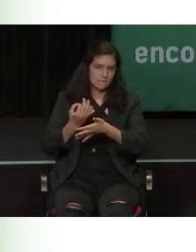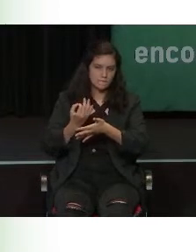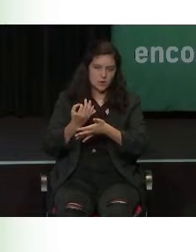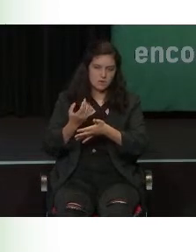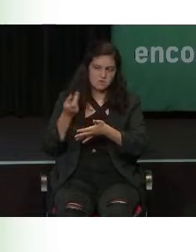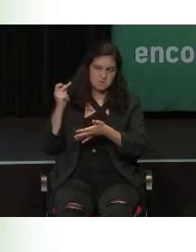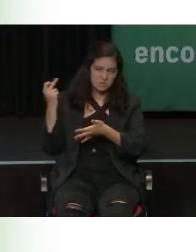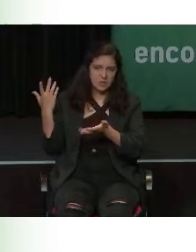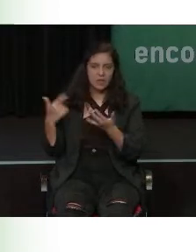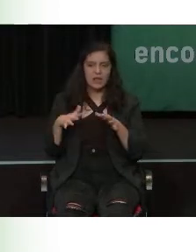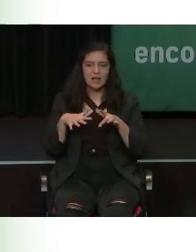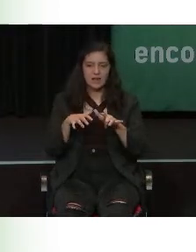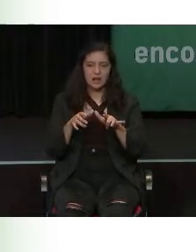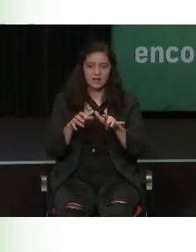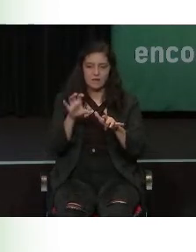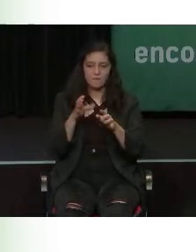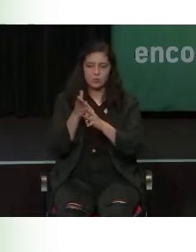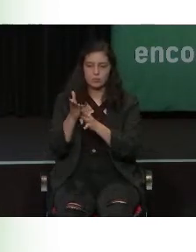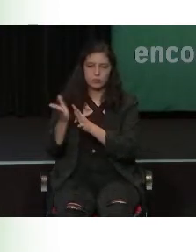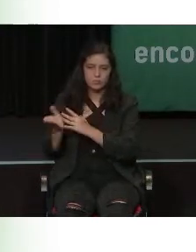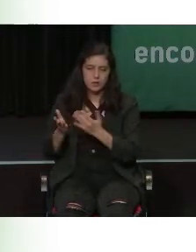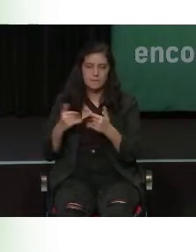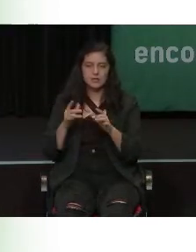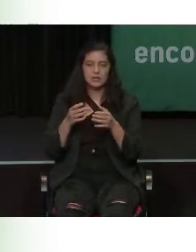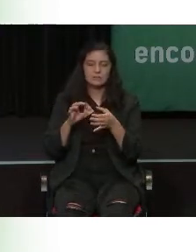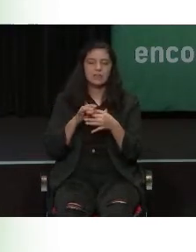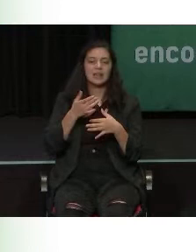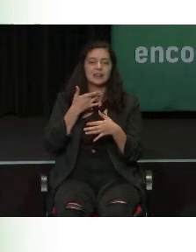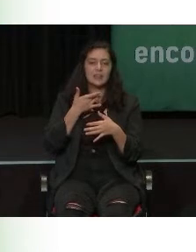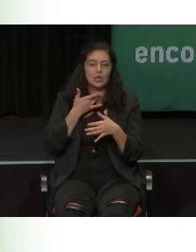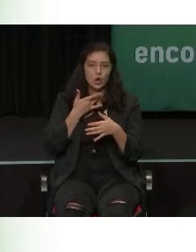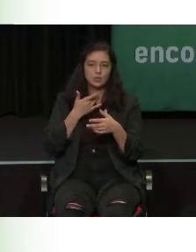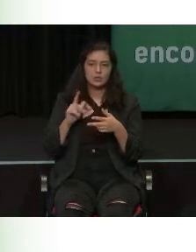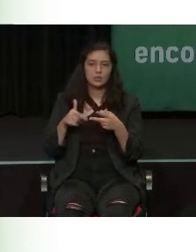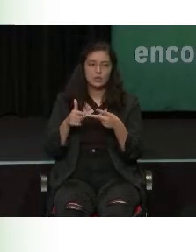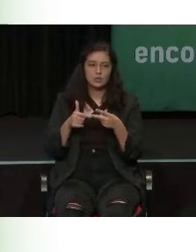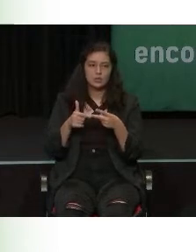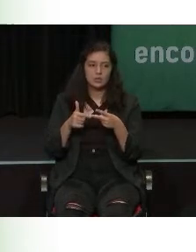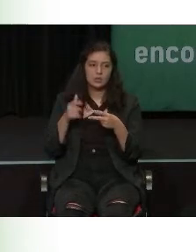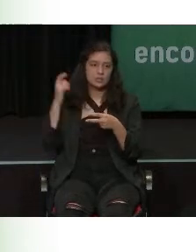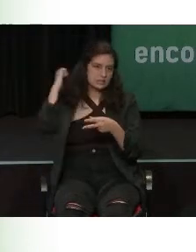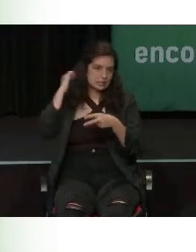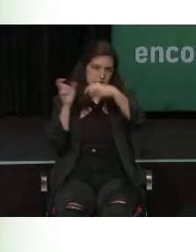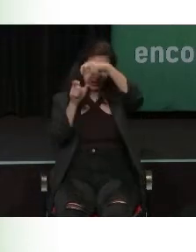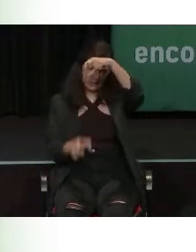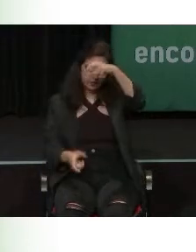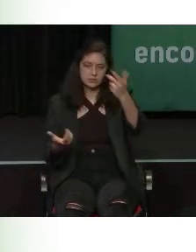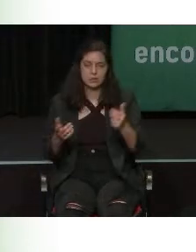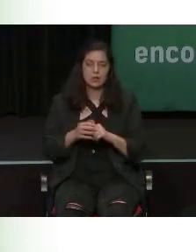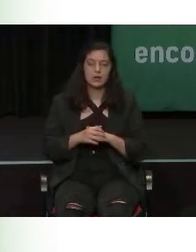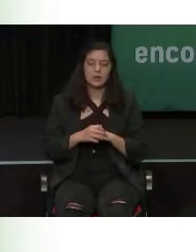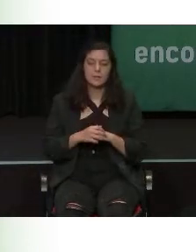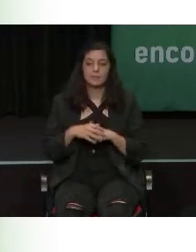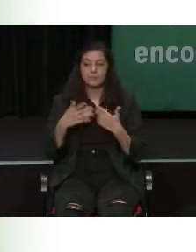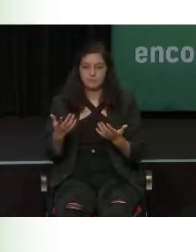across many different cancer types, but I just highlighted here thyroid and cervix. So there was a